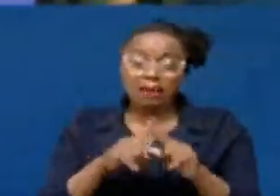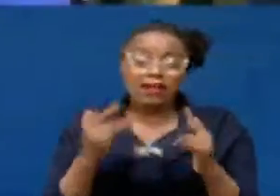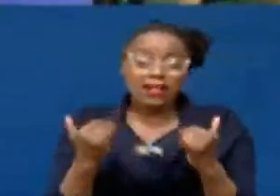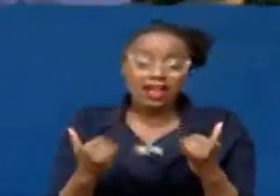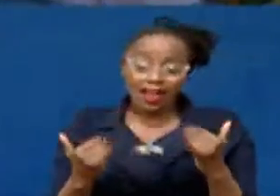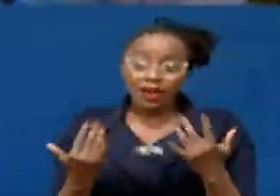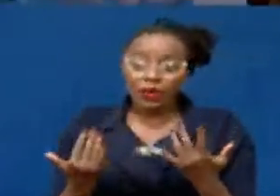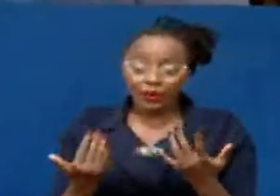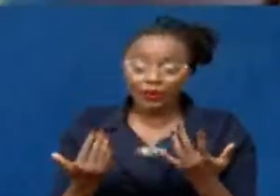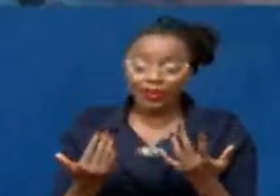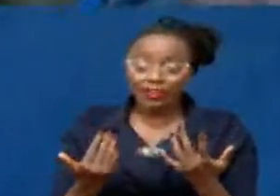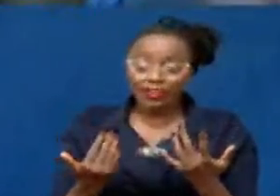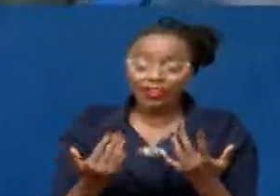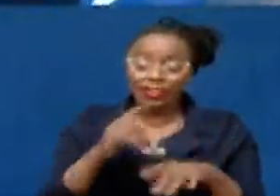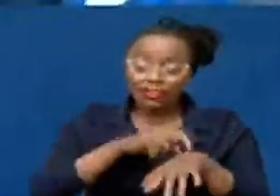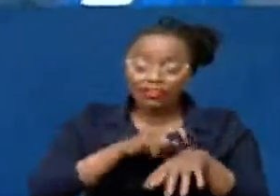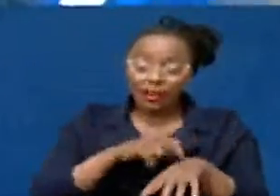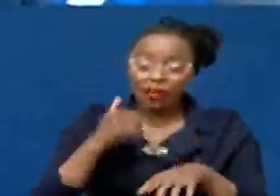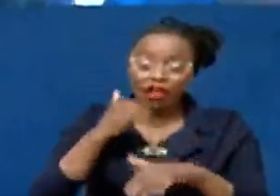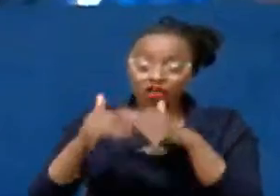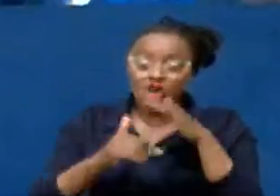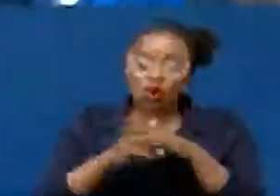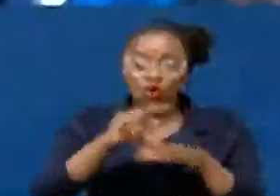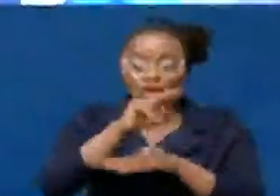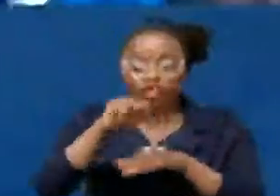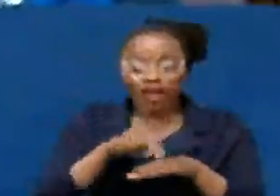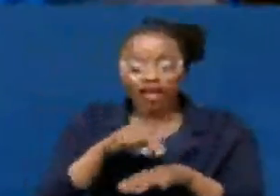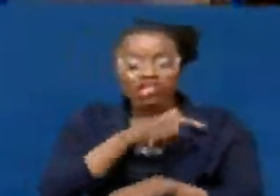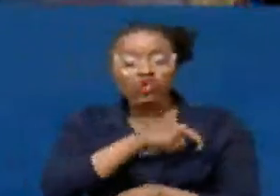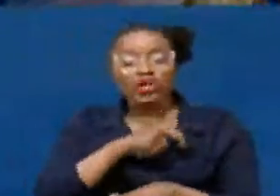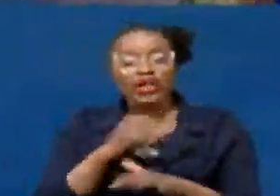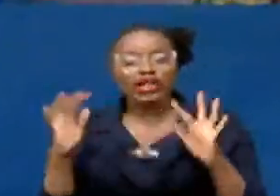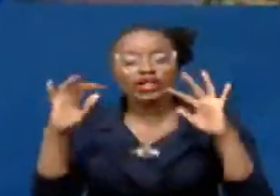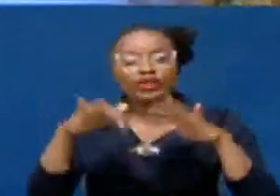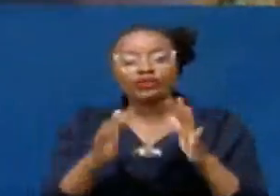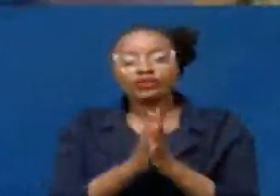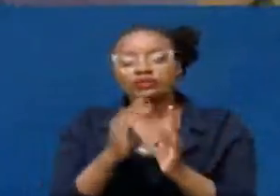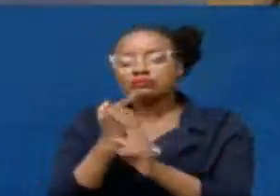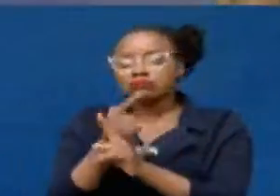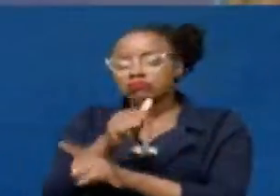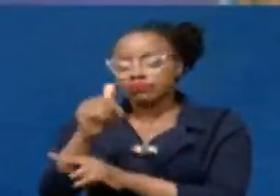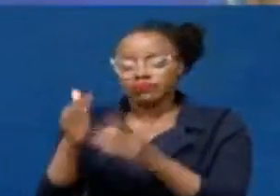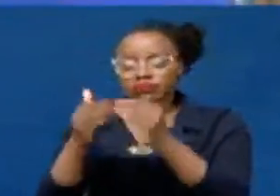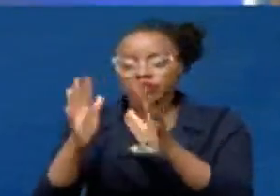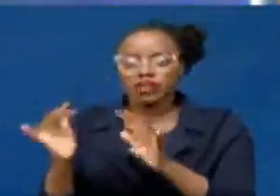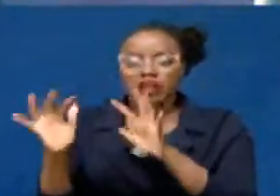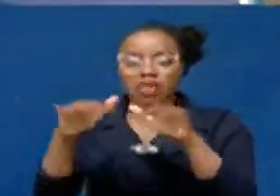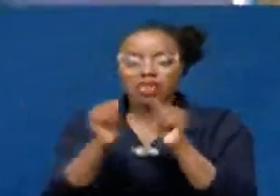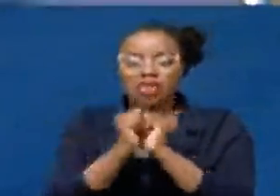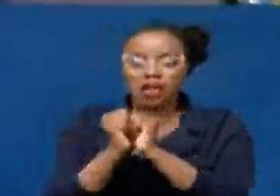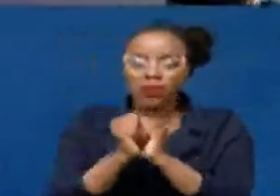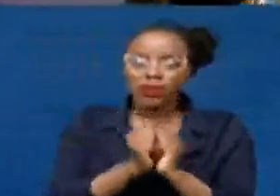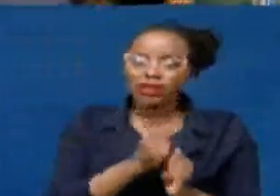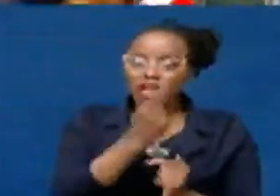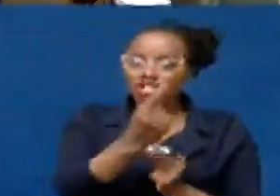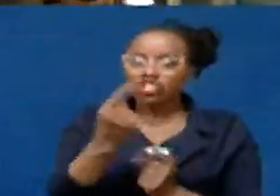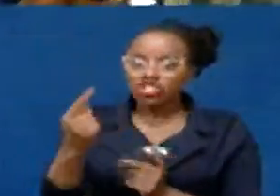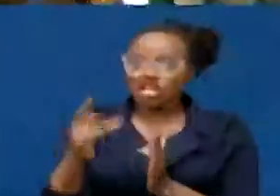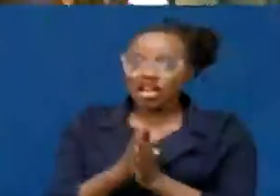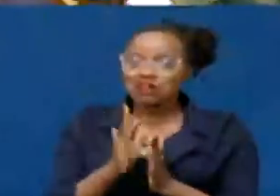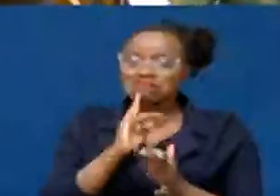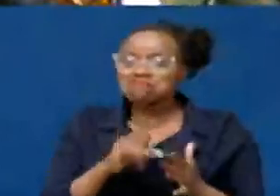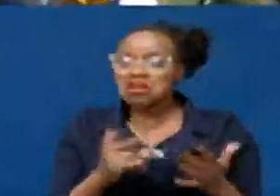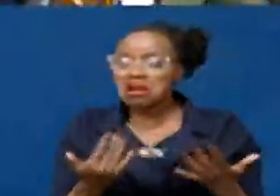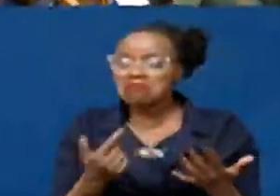now when we have all these national delegates conferences and all of these leaders coming to each one, and of course